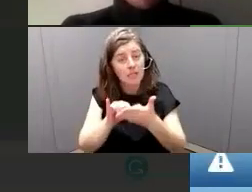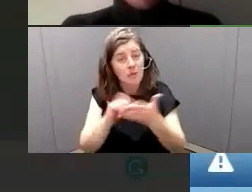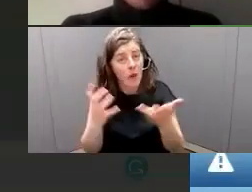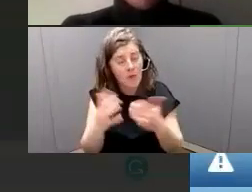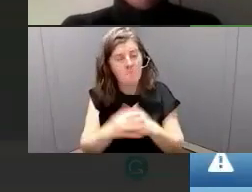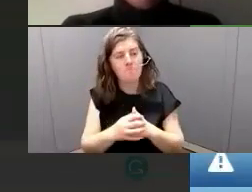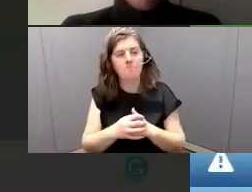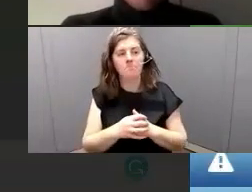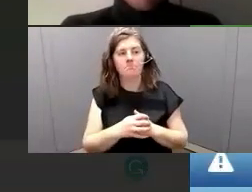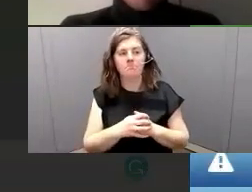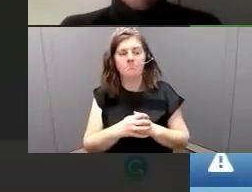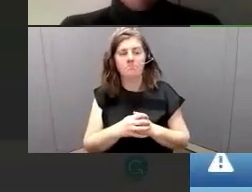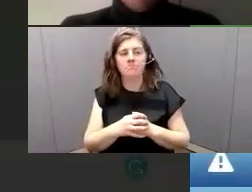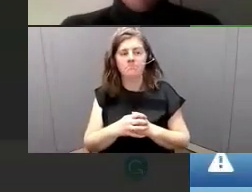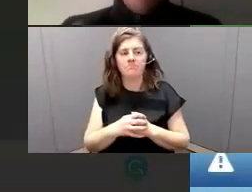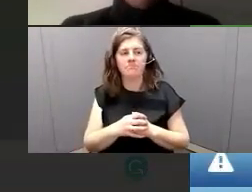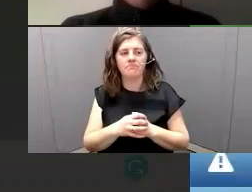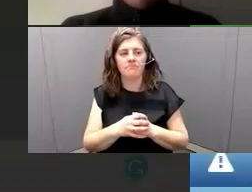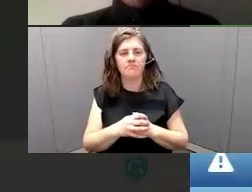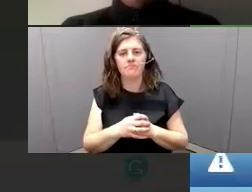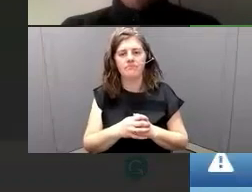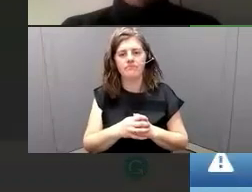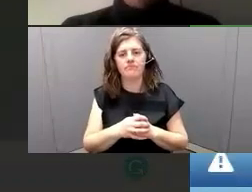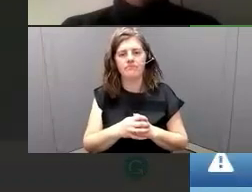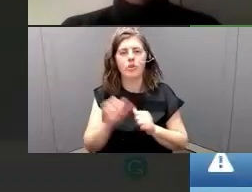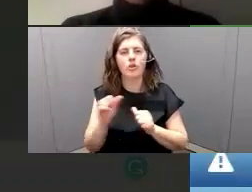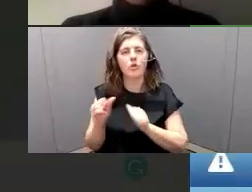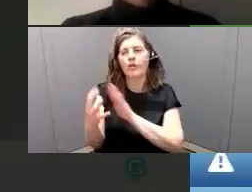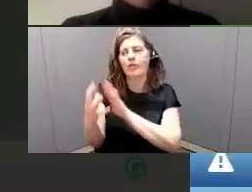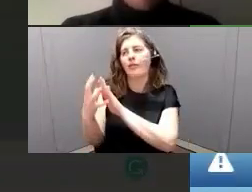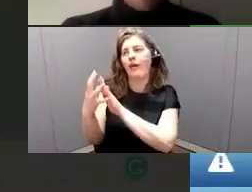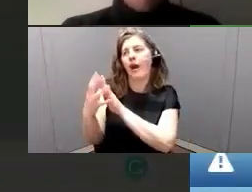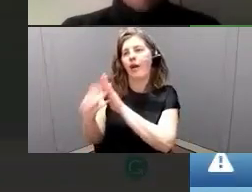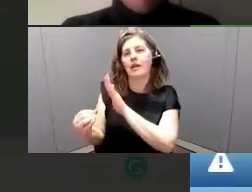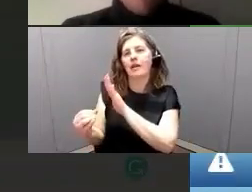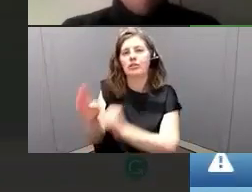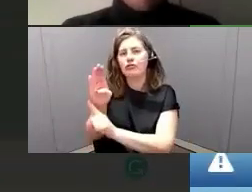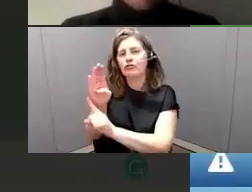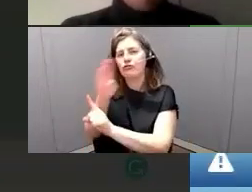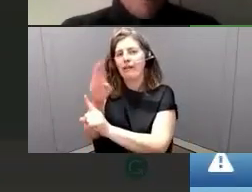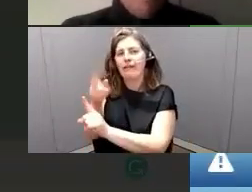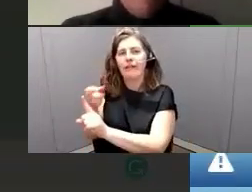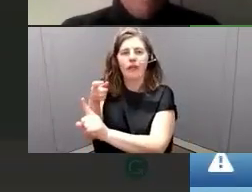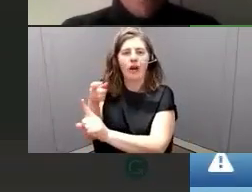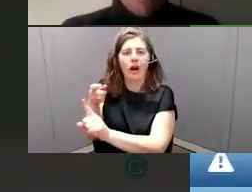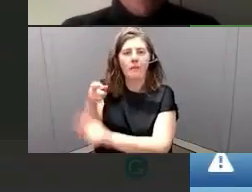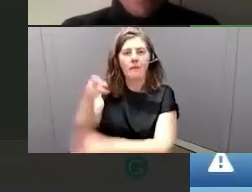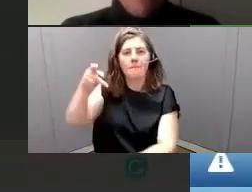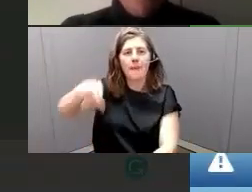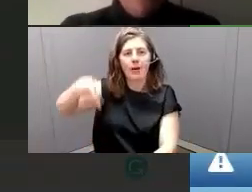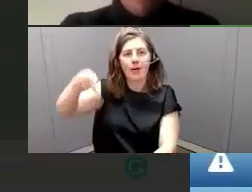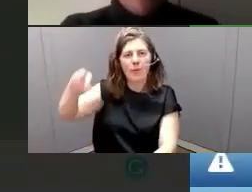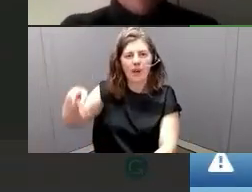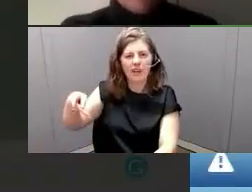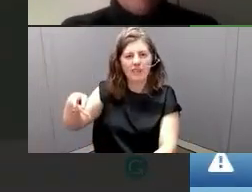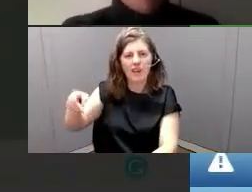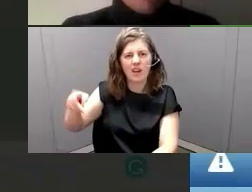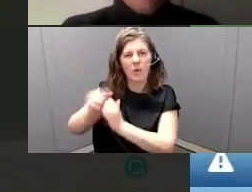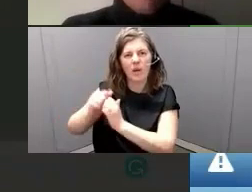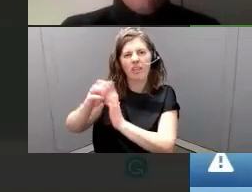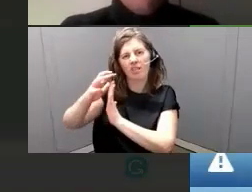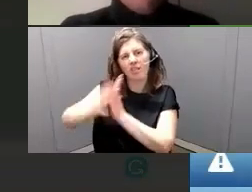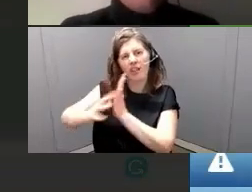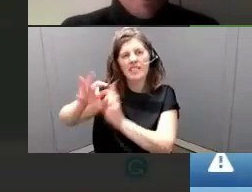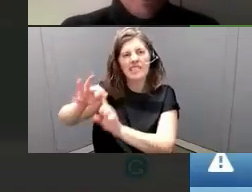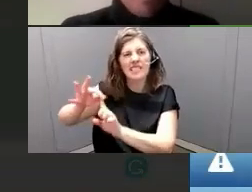that if you copy, for example, directly from PowerPoint with a bunch of